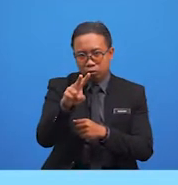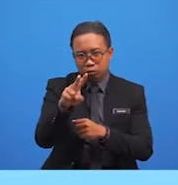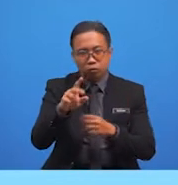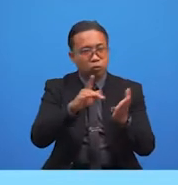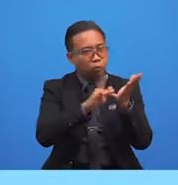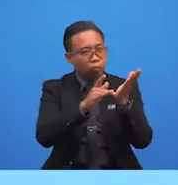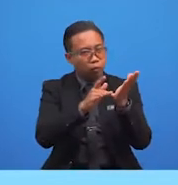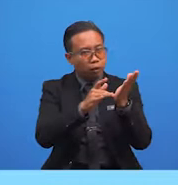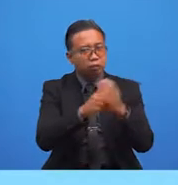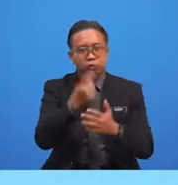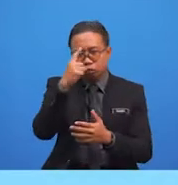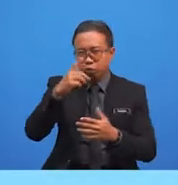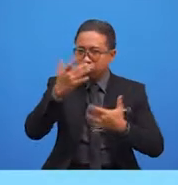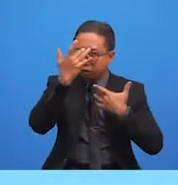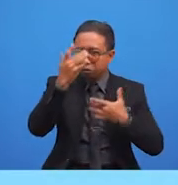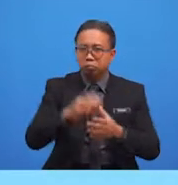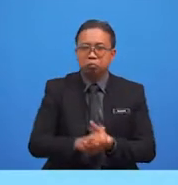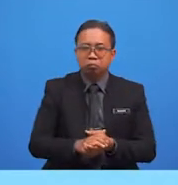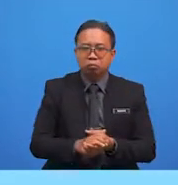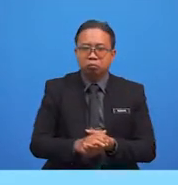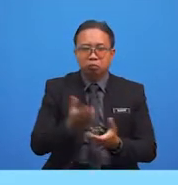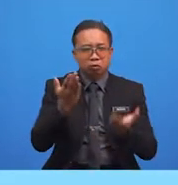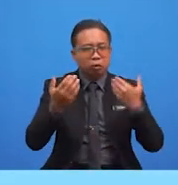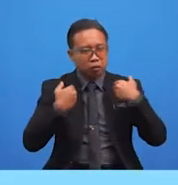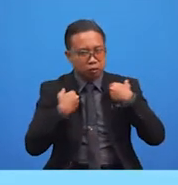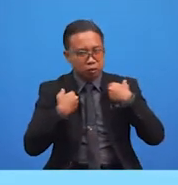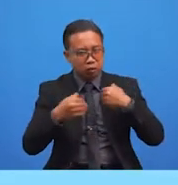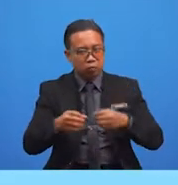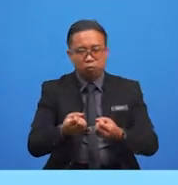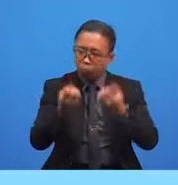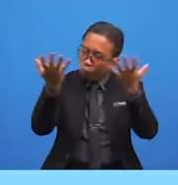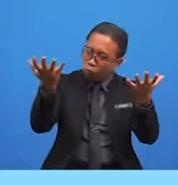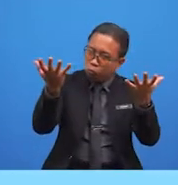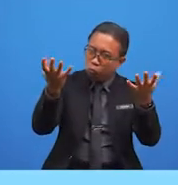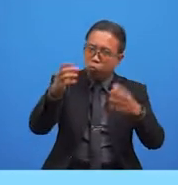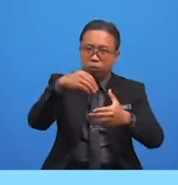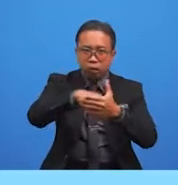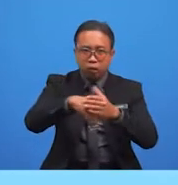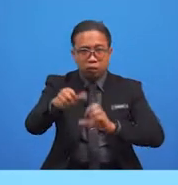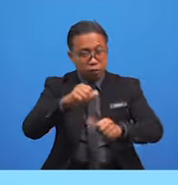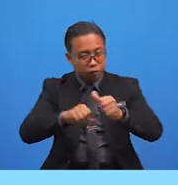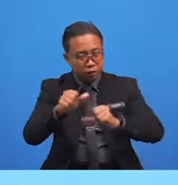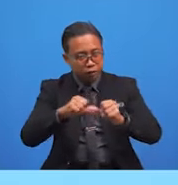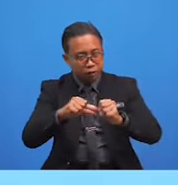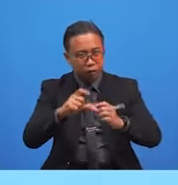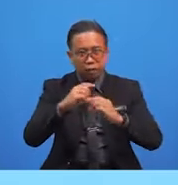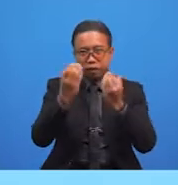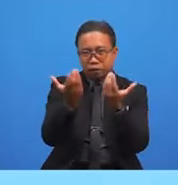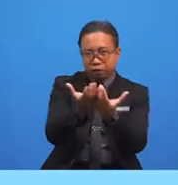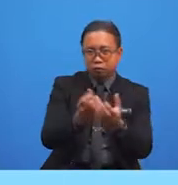There will be more explosions in our science class if we aren't careful with the